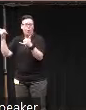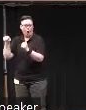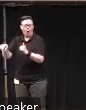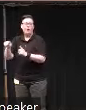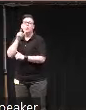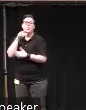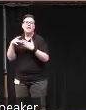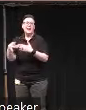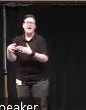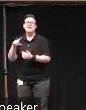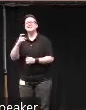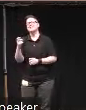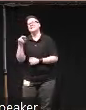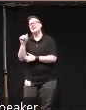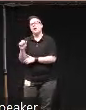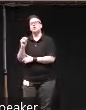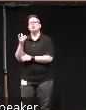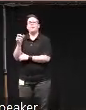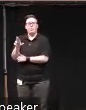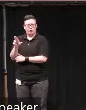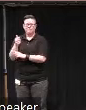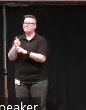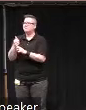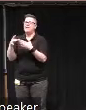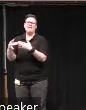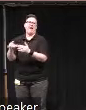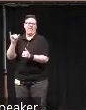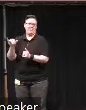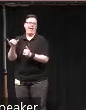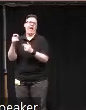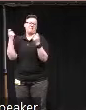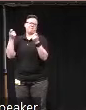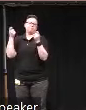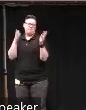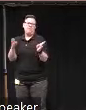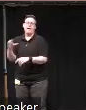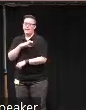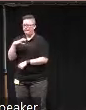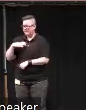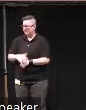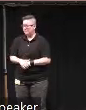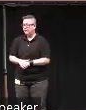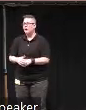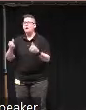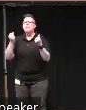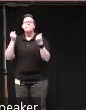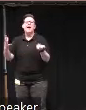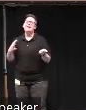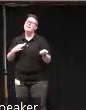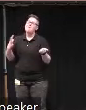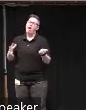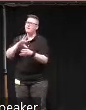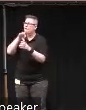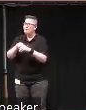by Zina Schubert, who led the 75th anniversary planning committee. There were a lot of volunteers